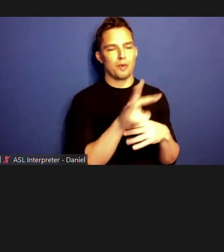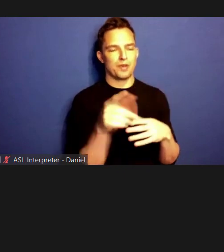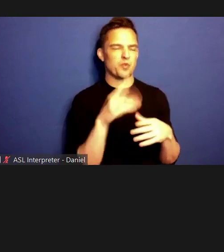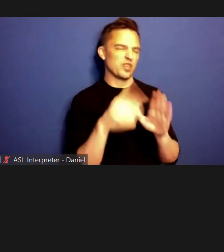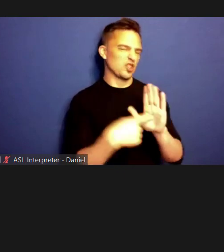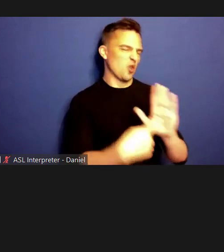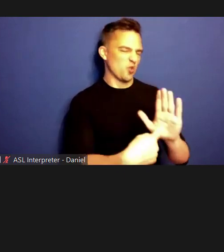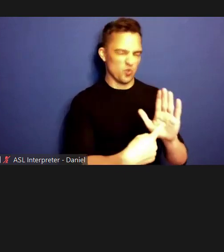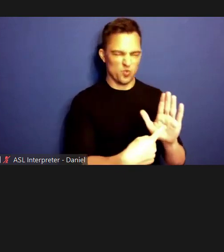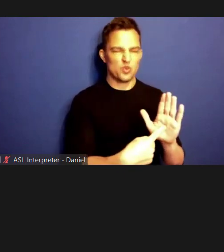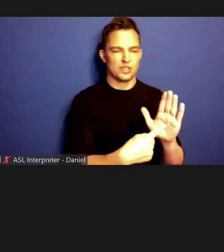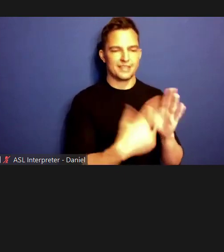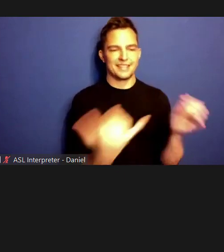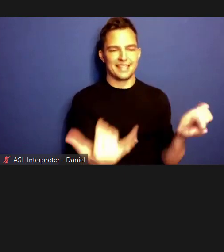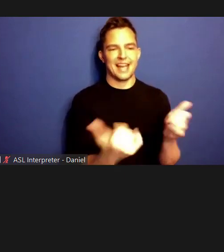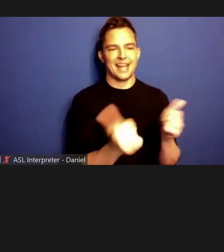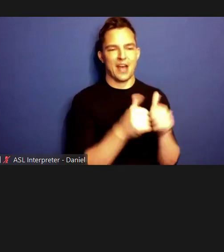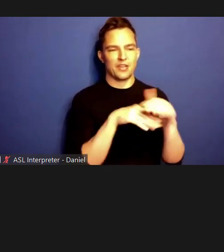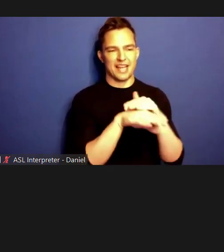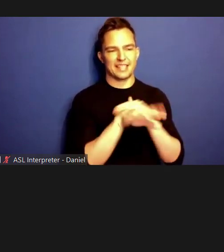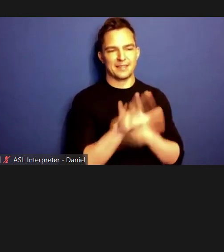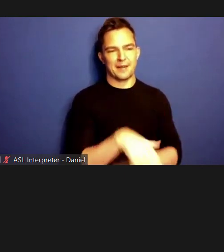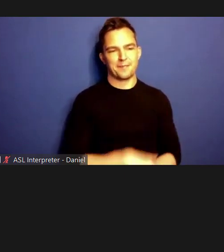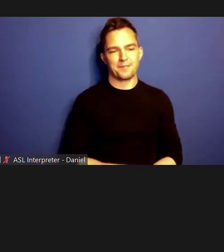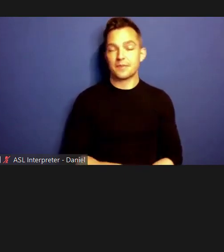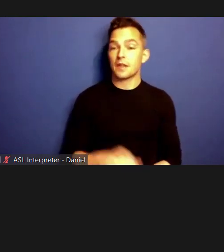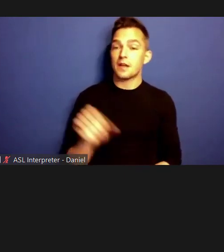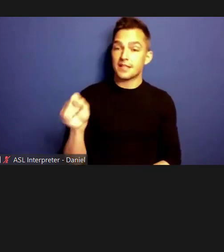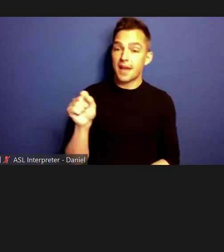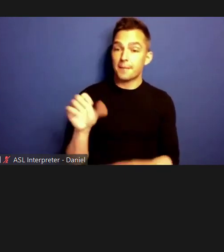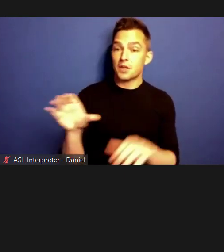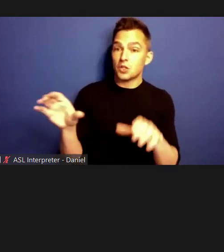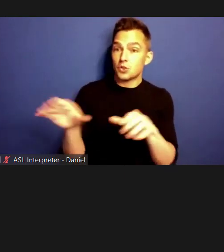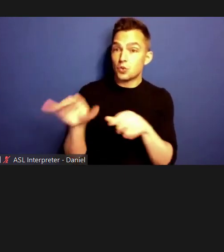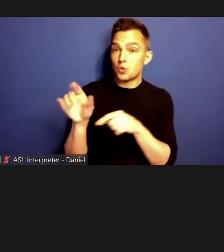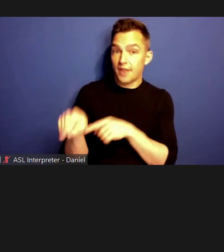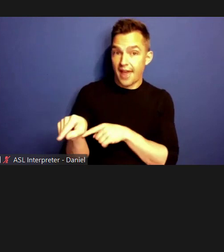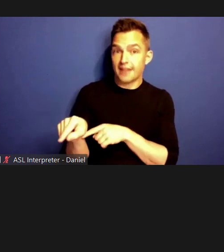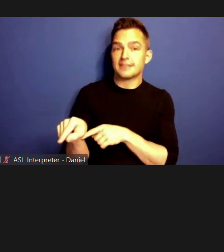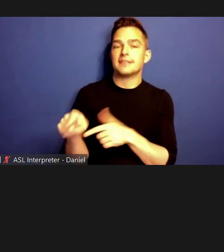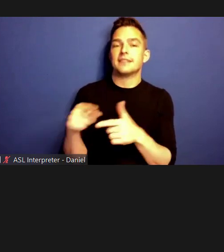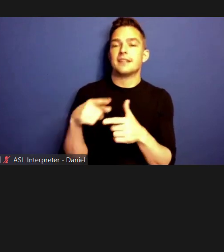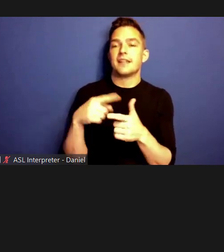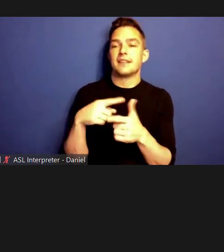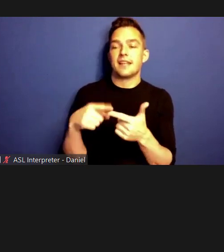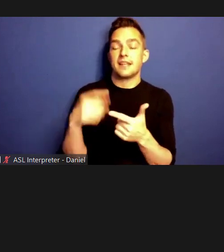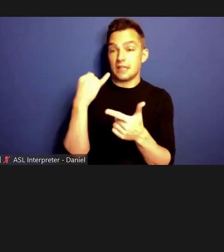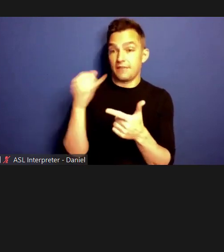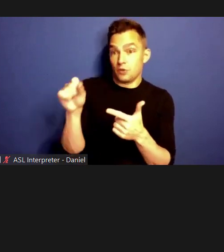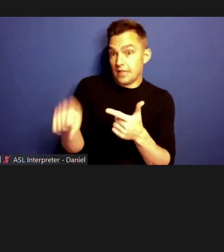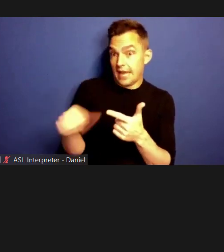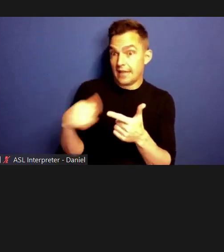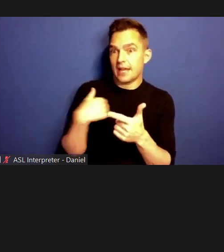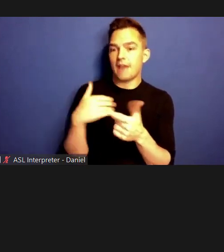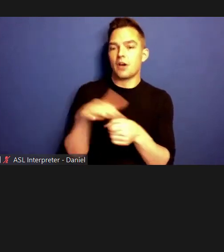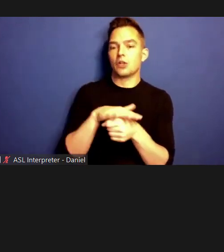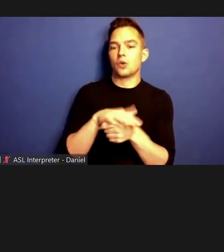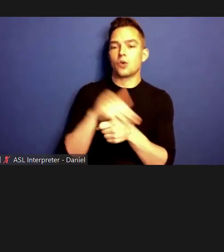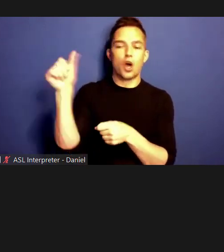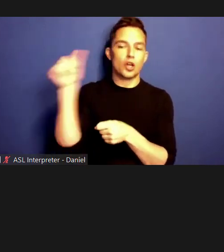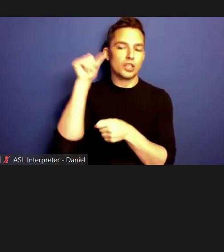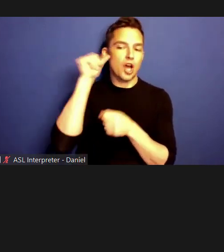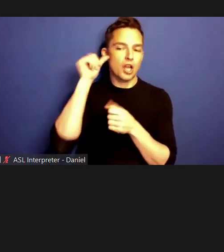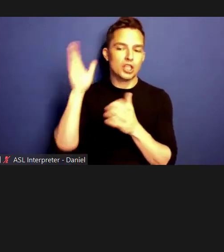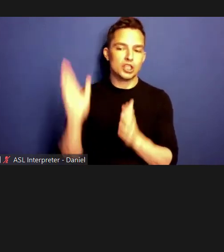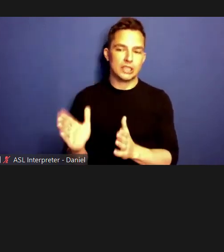show you today. Yeah, so doing that, and then if you can, having a local audiologist